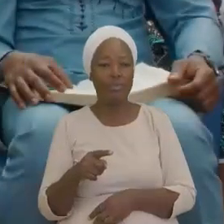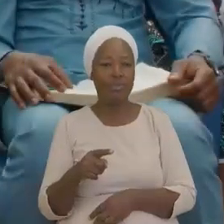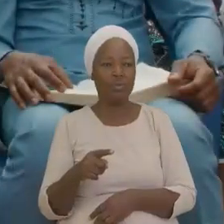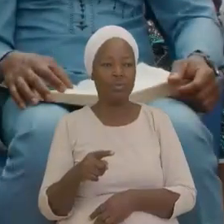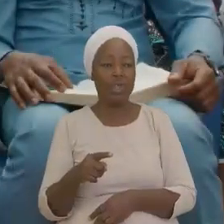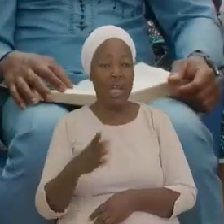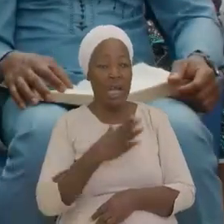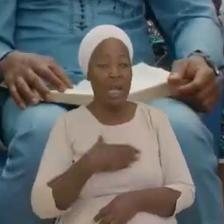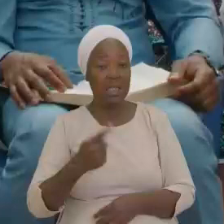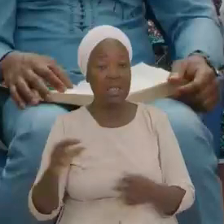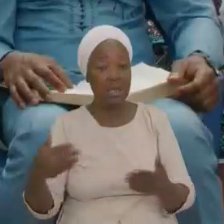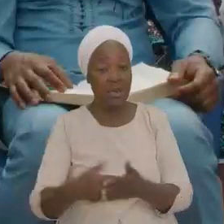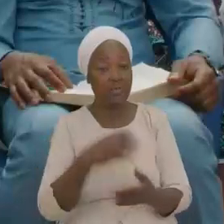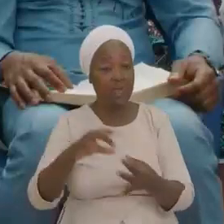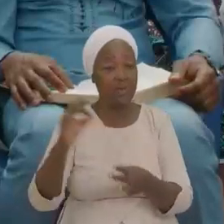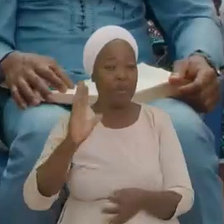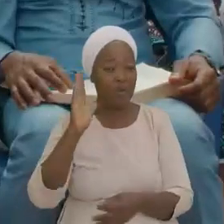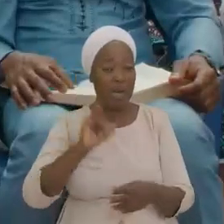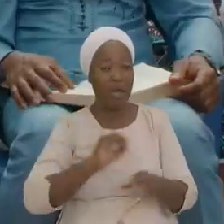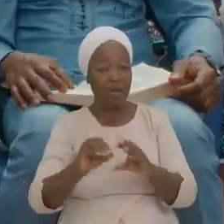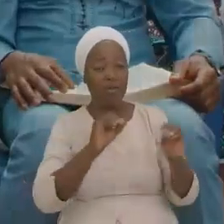And a new spirit will I put within you.